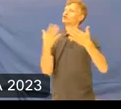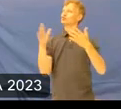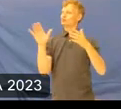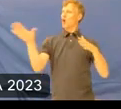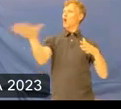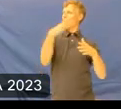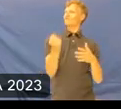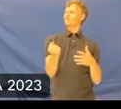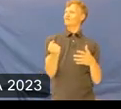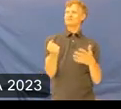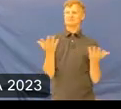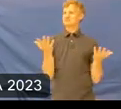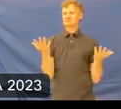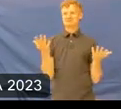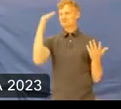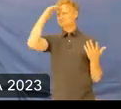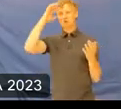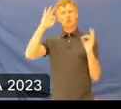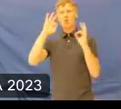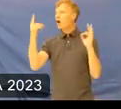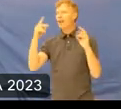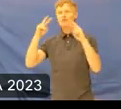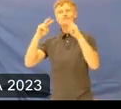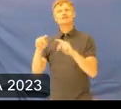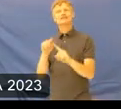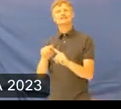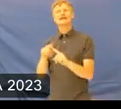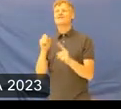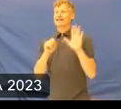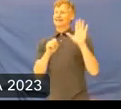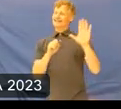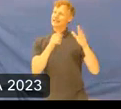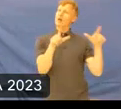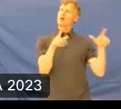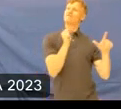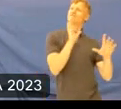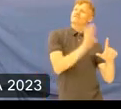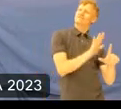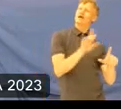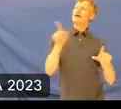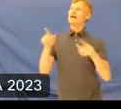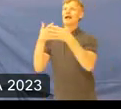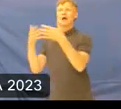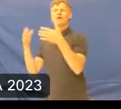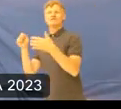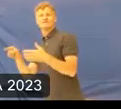wrote a paper with the Anamalai years and years ago about Tamil and English, and we found very similar,